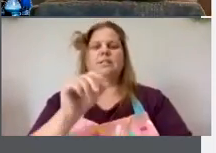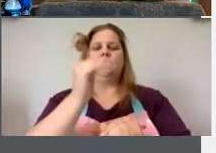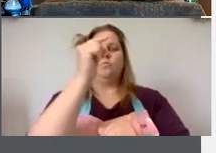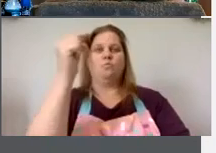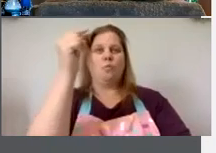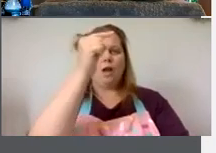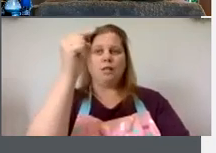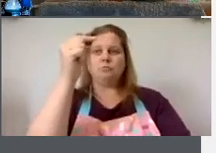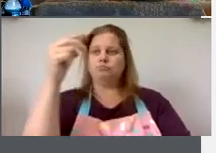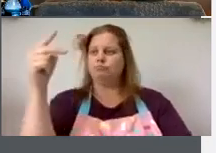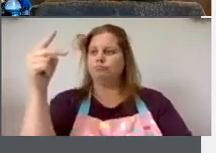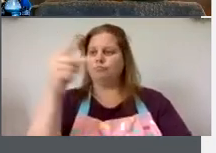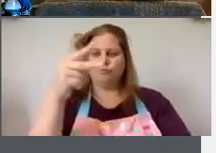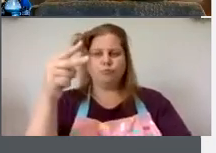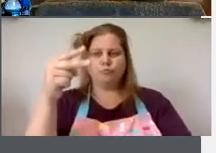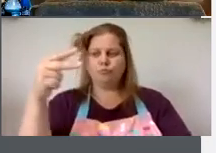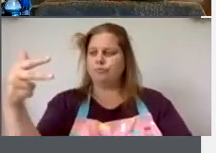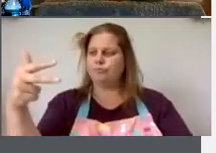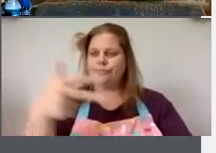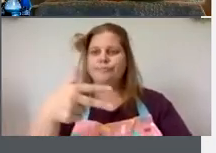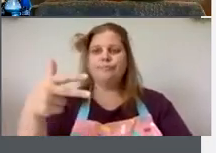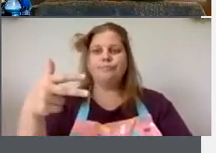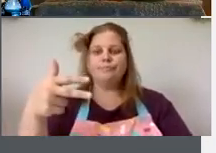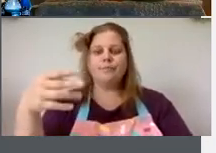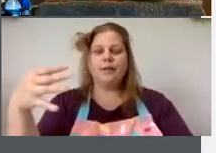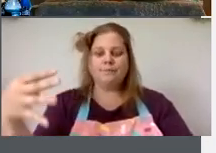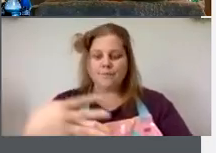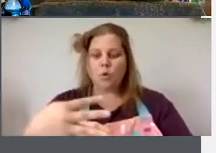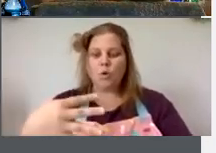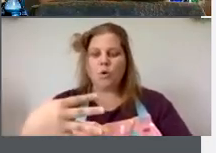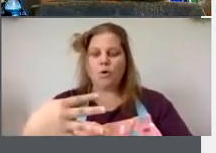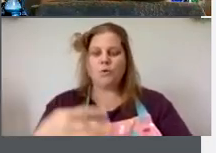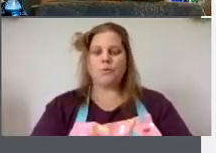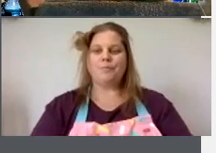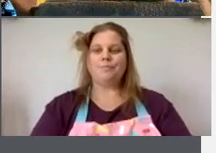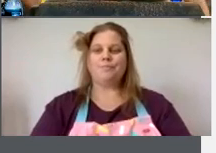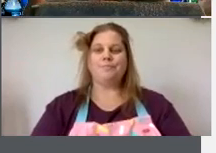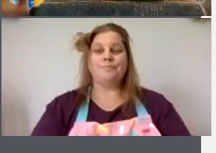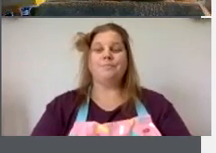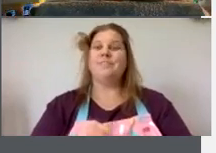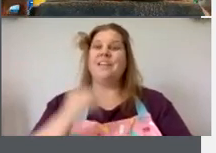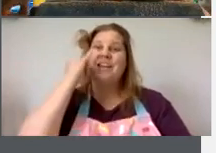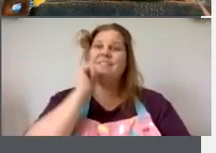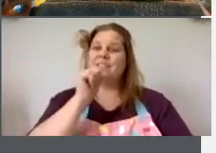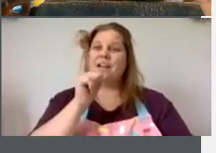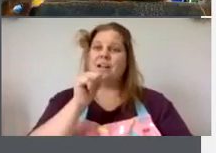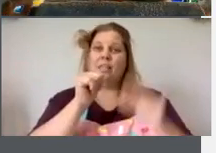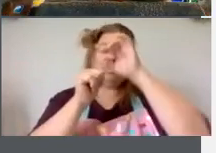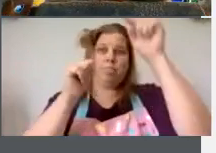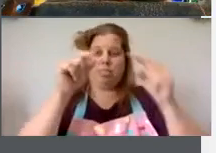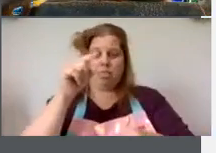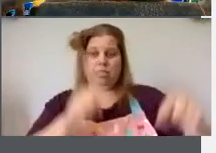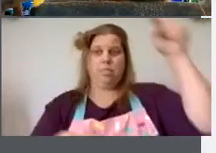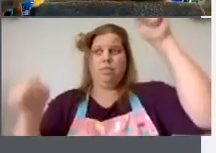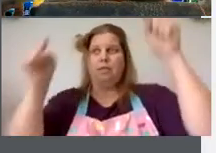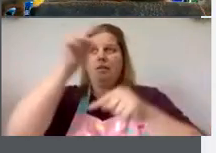step 2, step 3, step 4. Otherwise, if we do it out of order, it's going to be